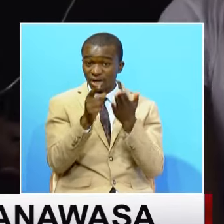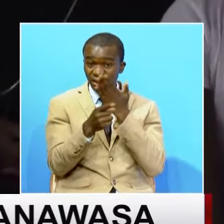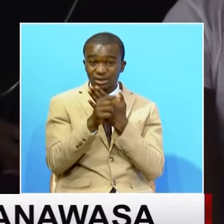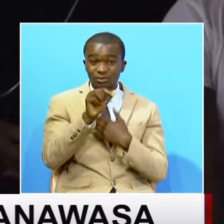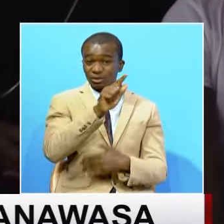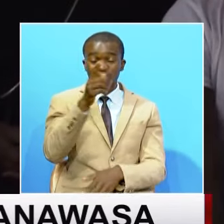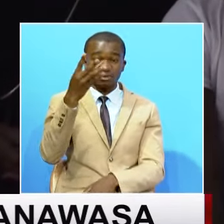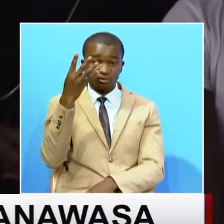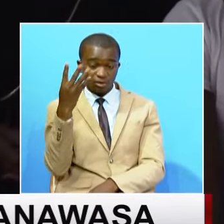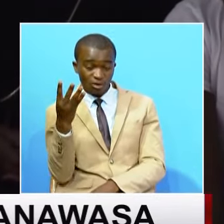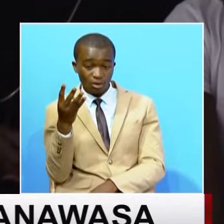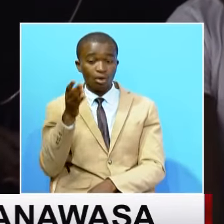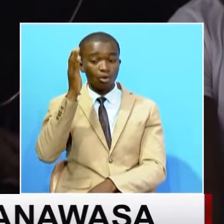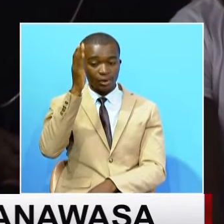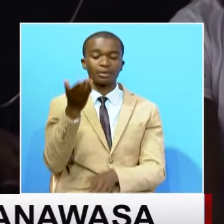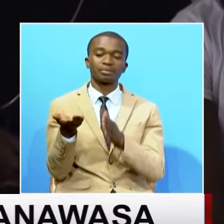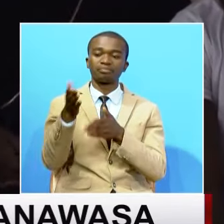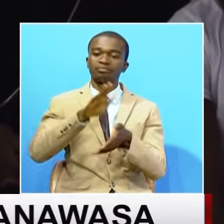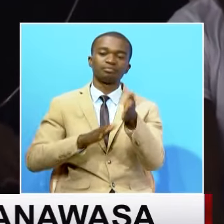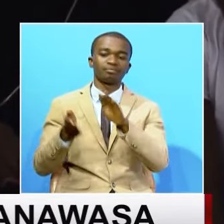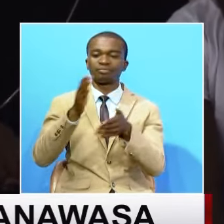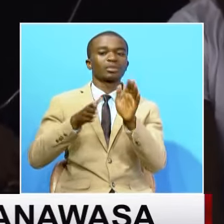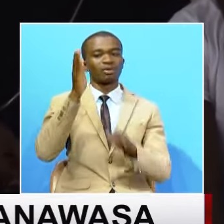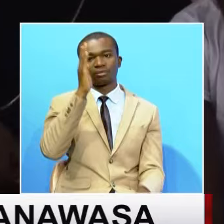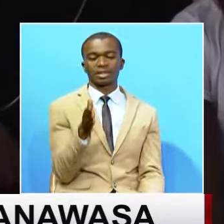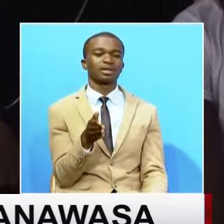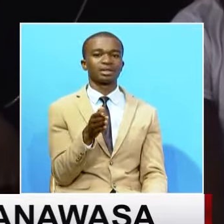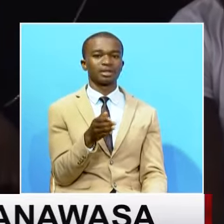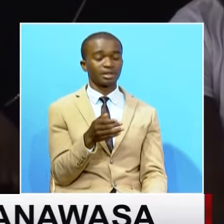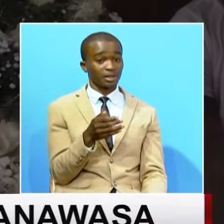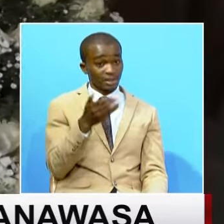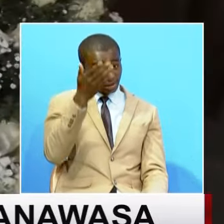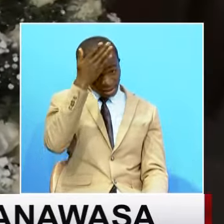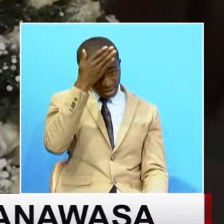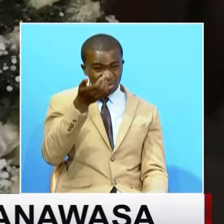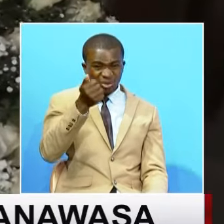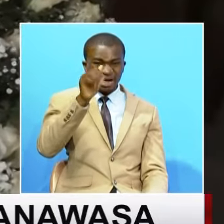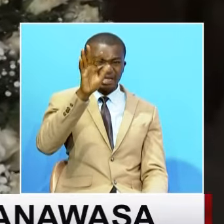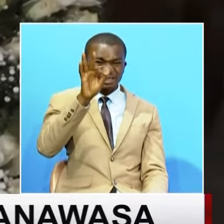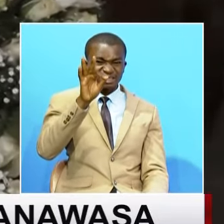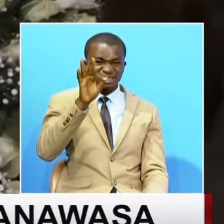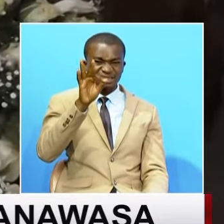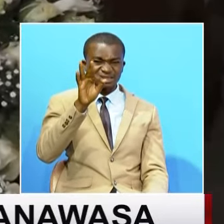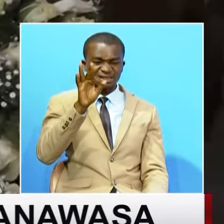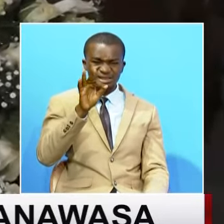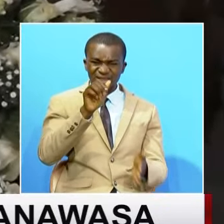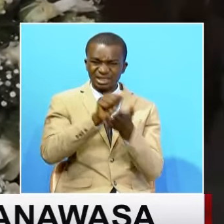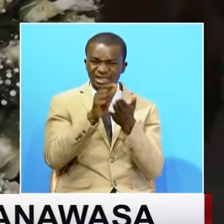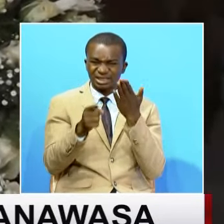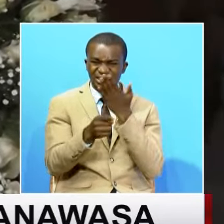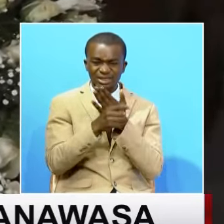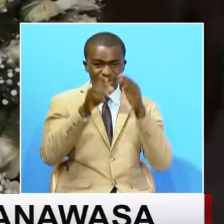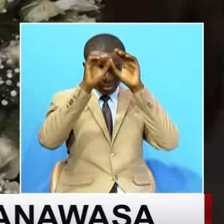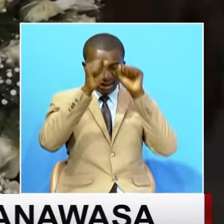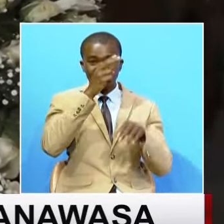Day. President Hakainde Hichilema has since declared August 19 as a day of national mourning in honor of